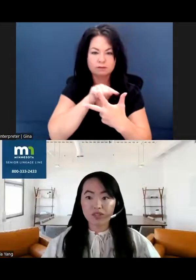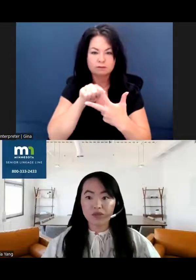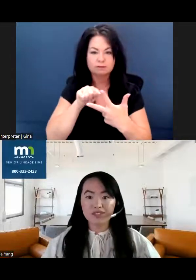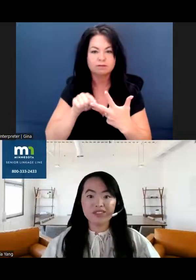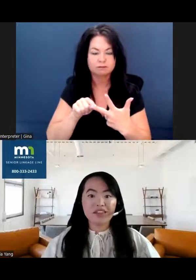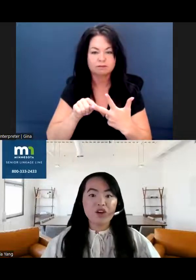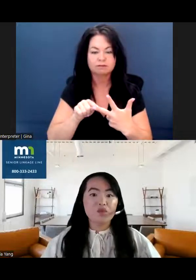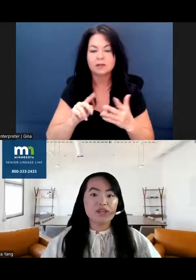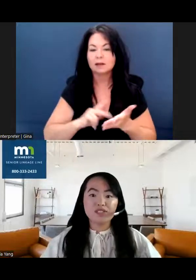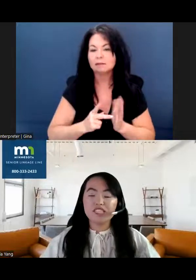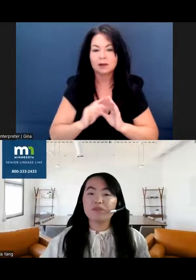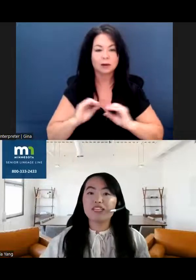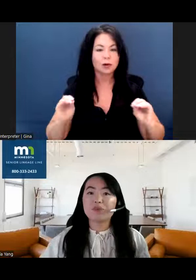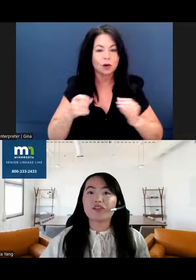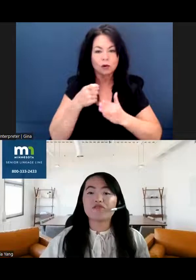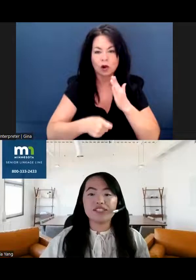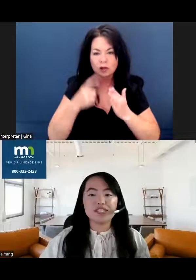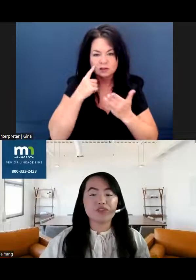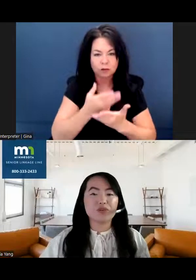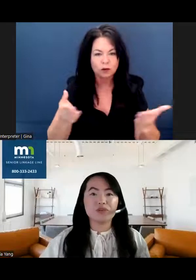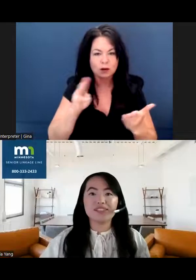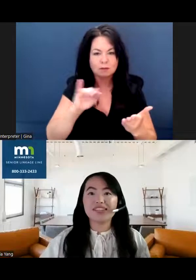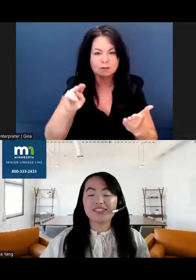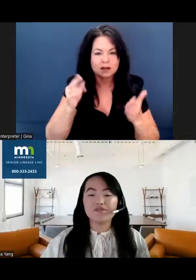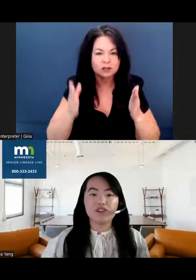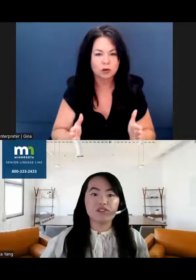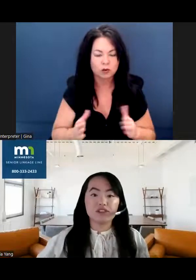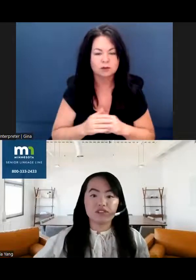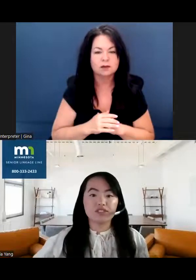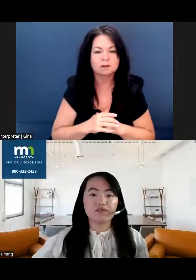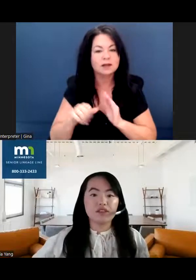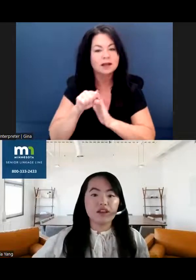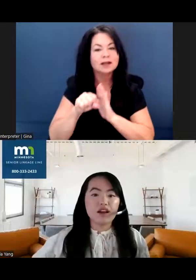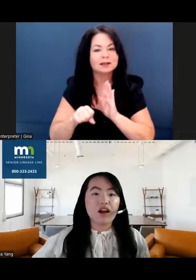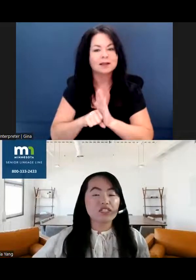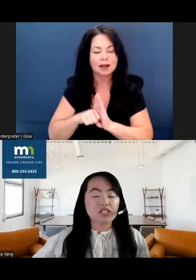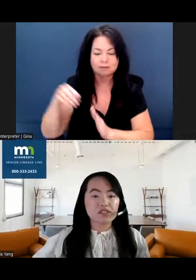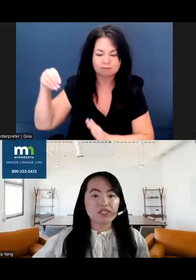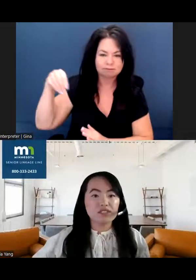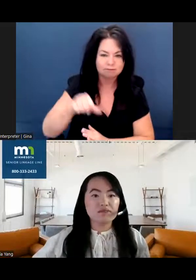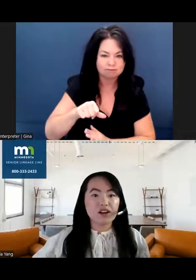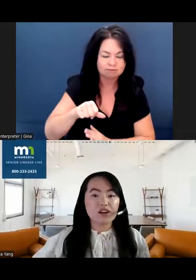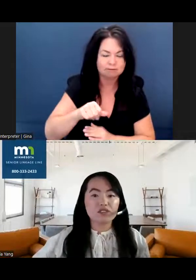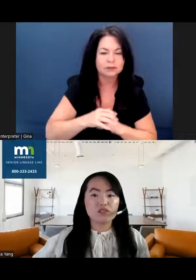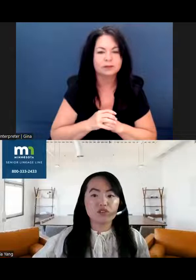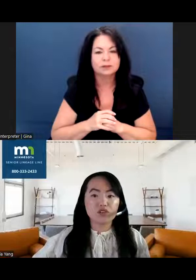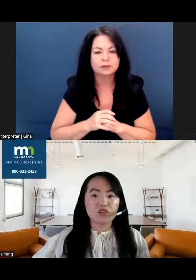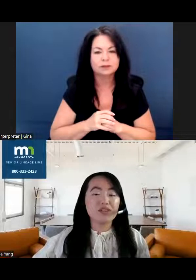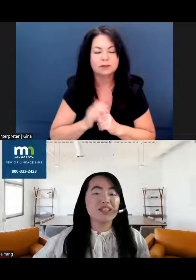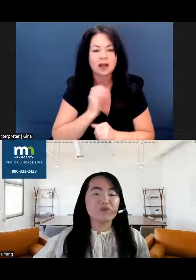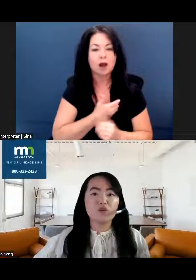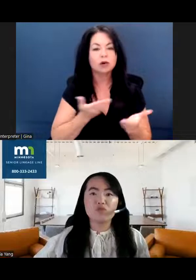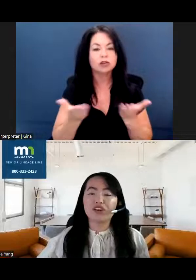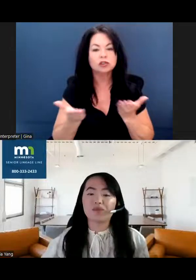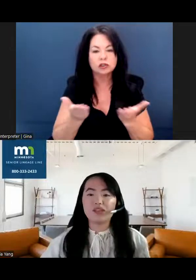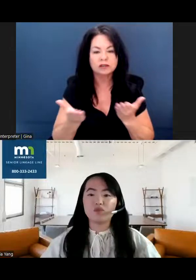to Minnesotans. We do this because we are funded through the state and federal dollars. Our services are also neutral,